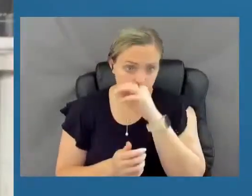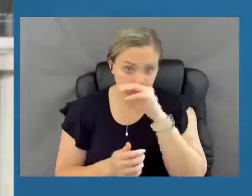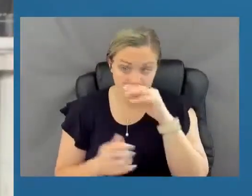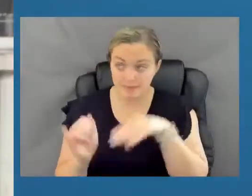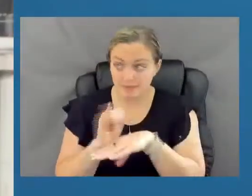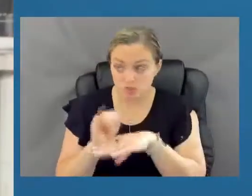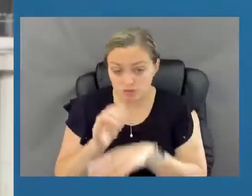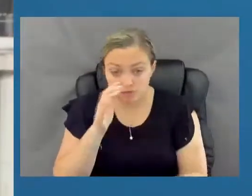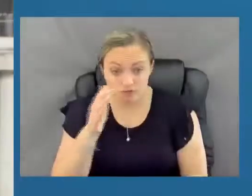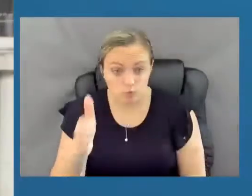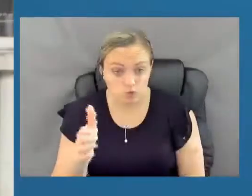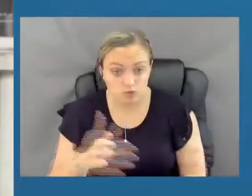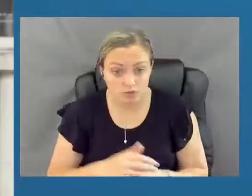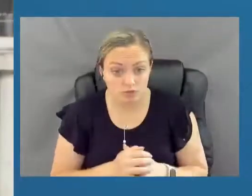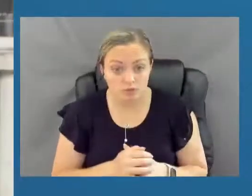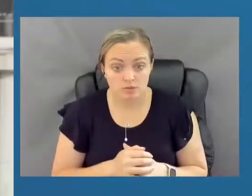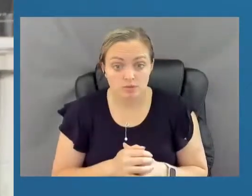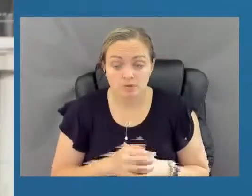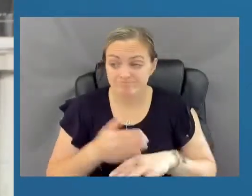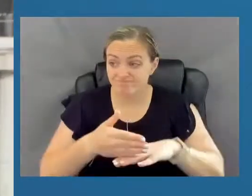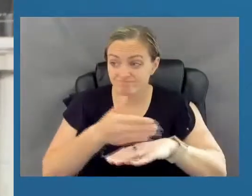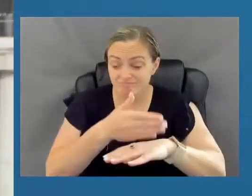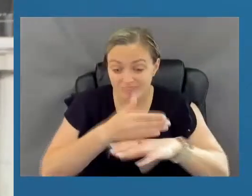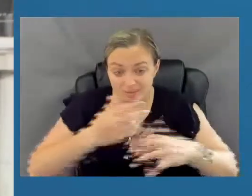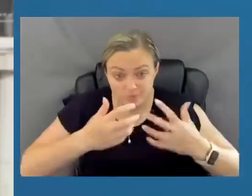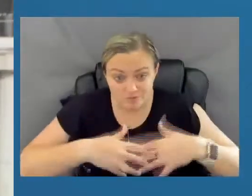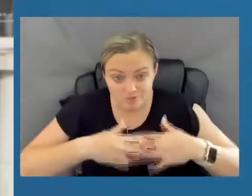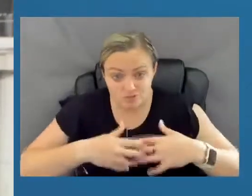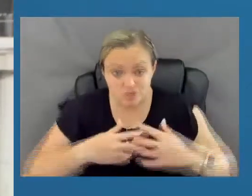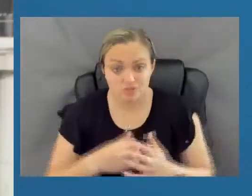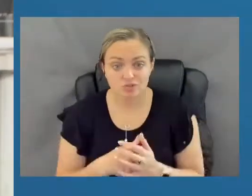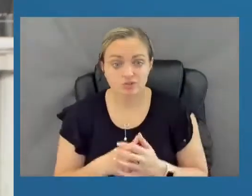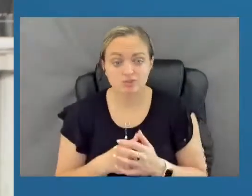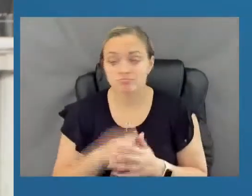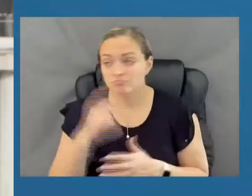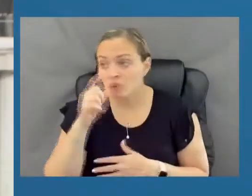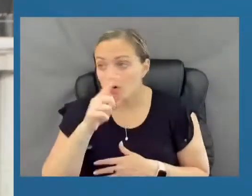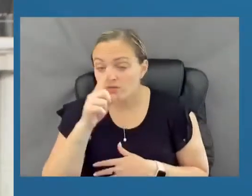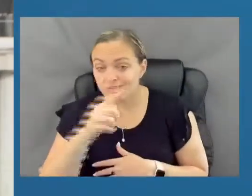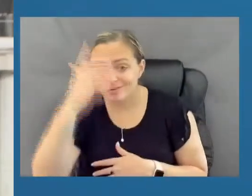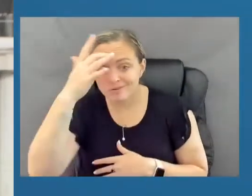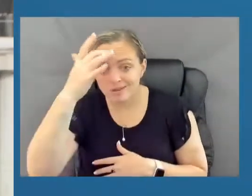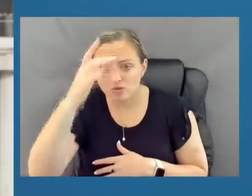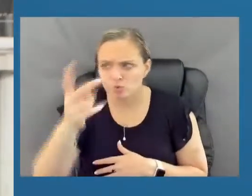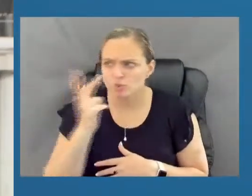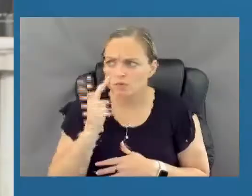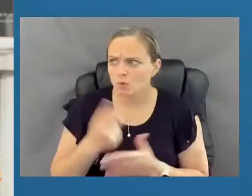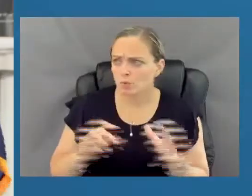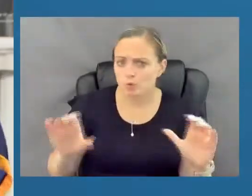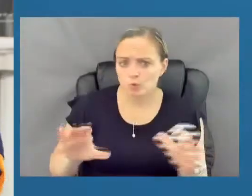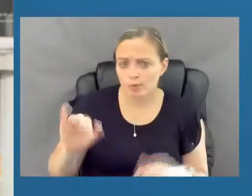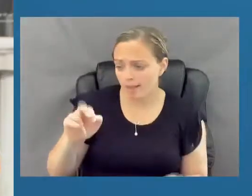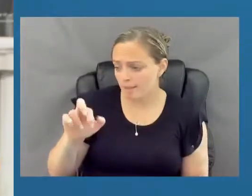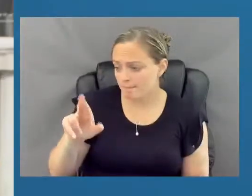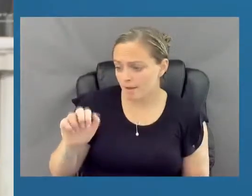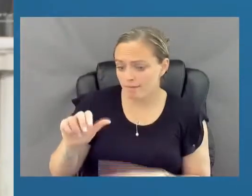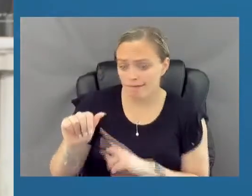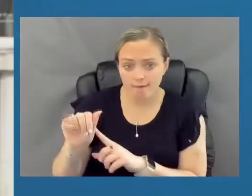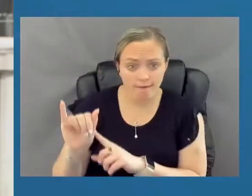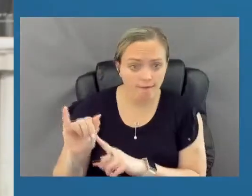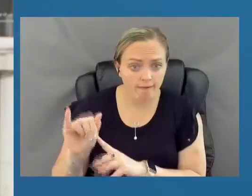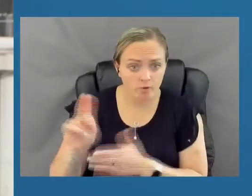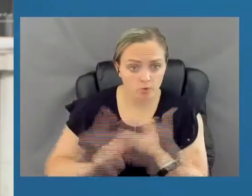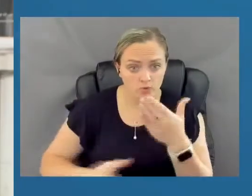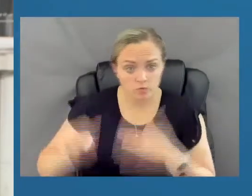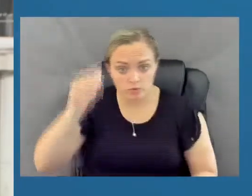future, advanced manufacture, artificial intelligence, look what we're doing with Empire AI at the University of